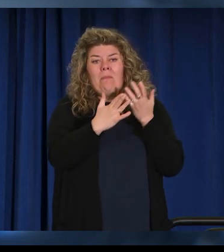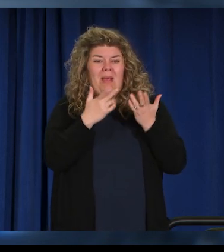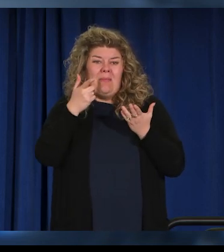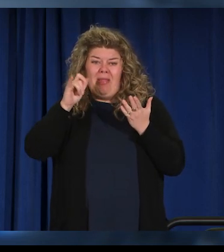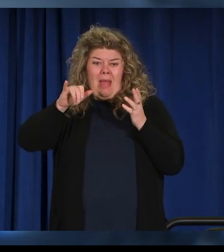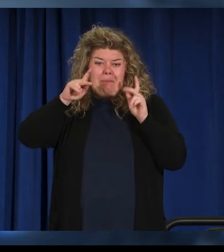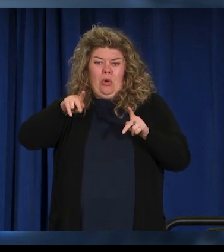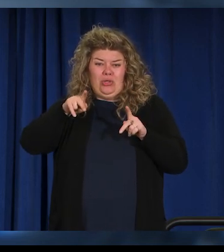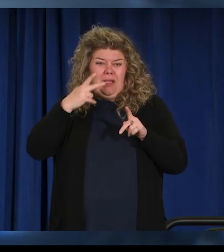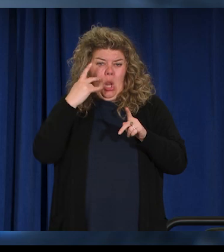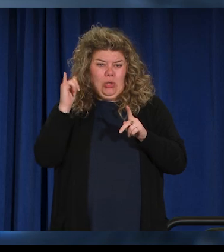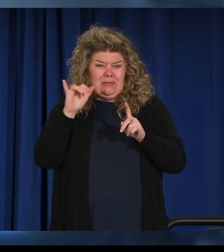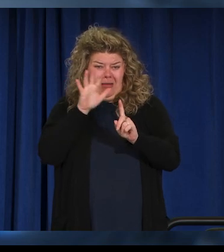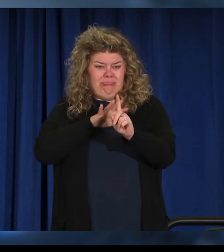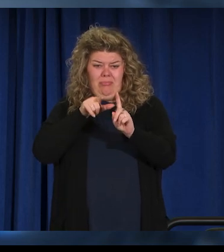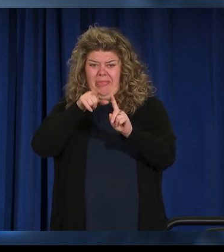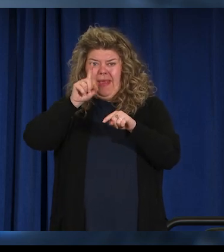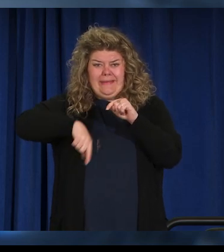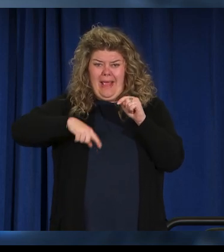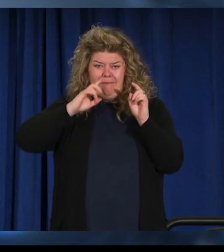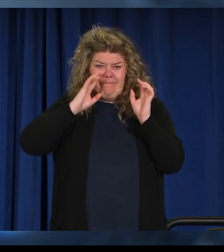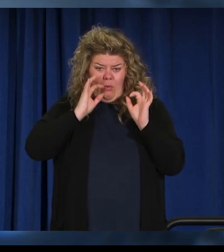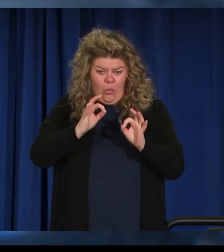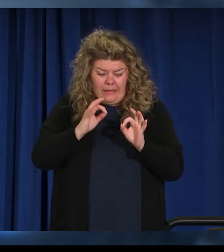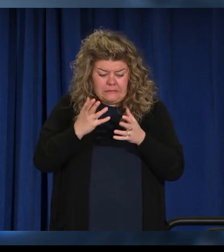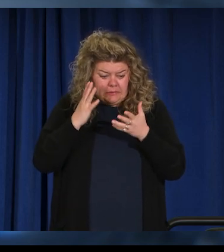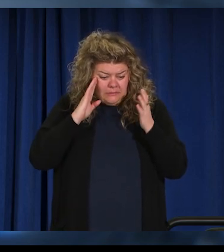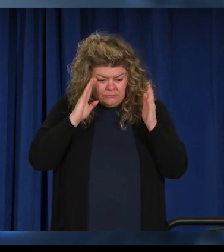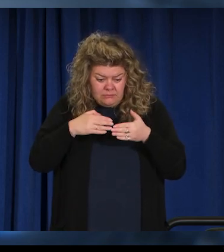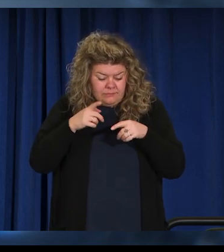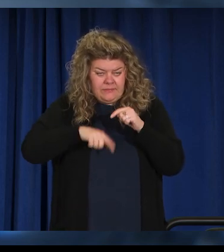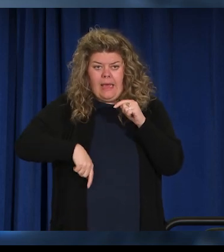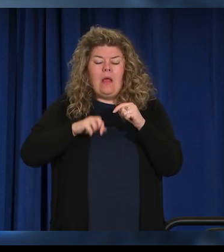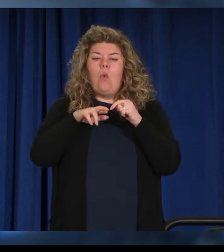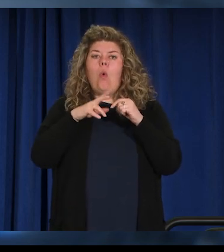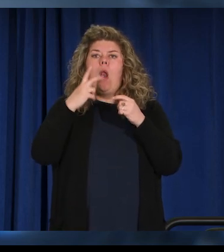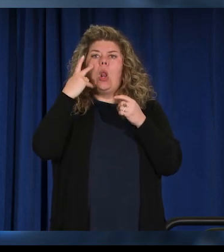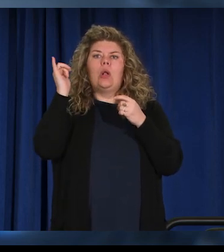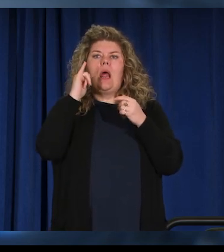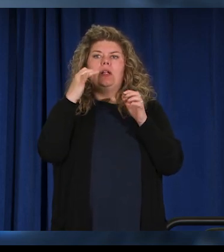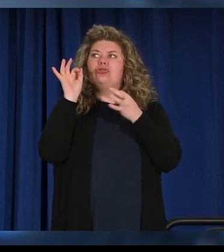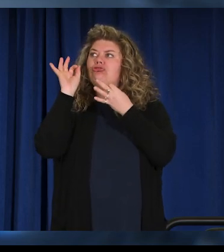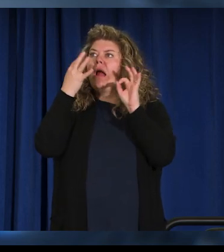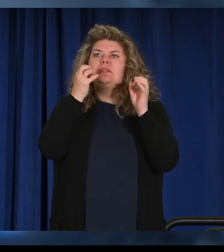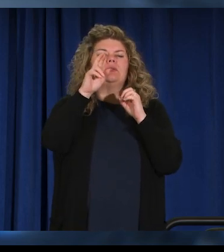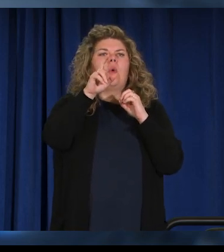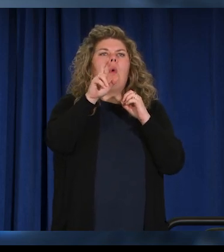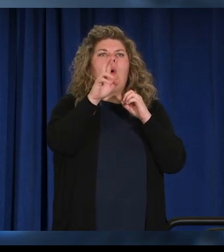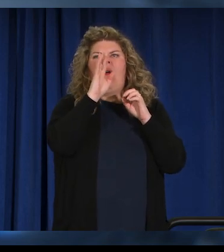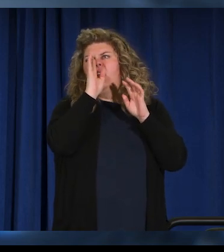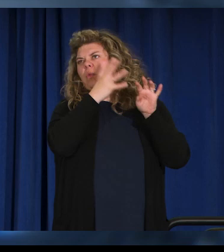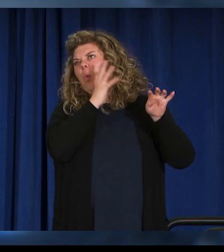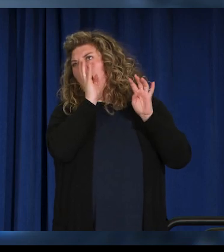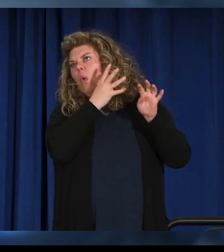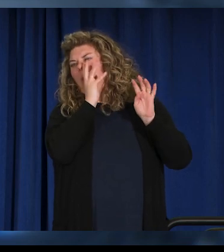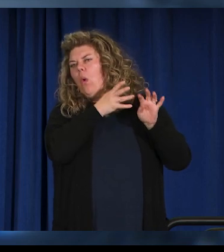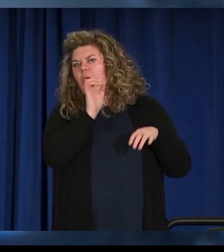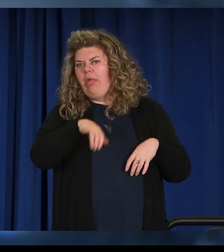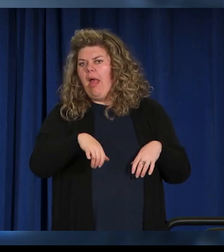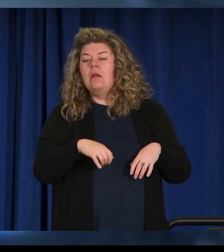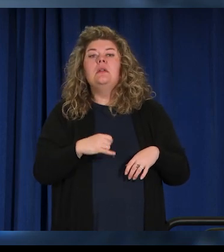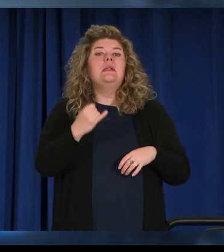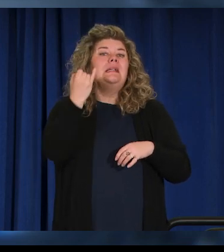if we're hyper-focused, it can look like ignoring or minimizing other requests. We may fail to direct our focus if the brain